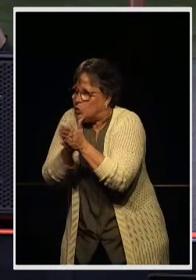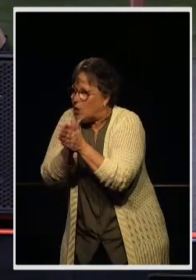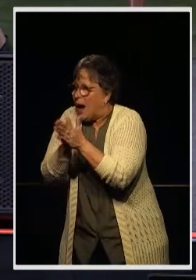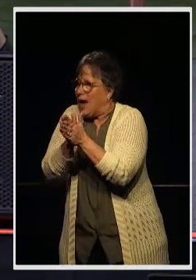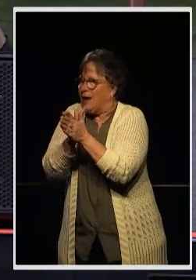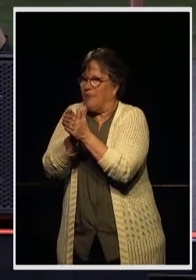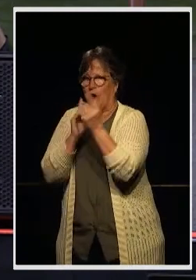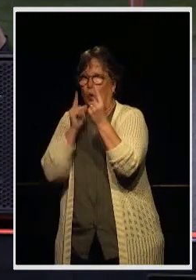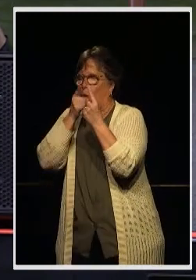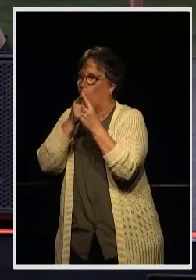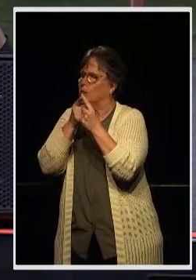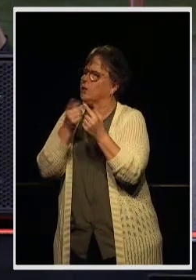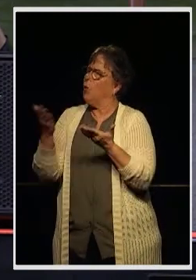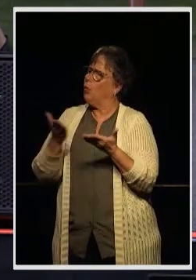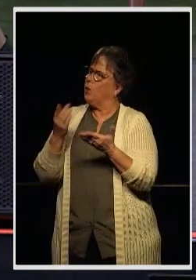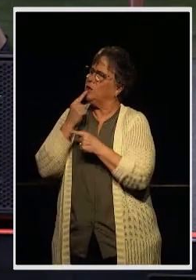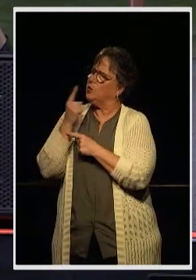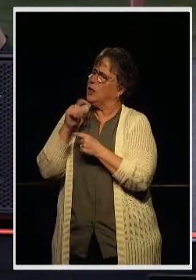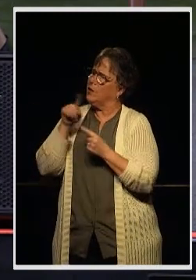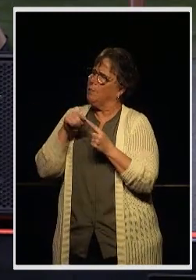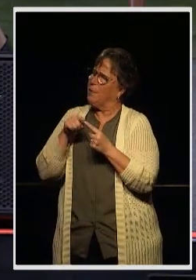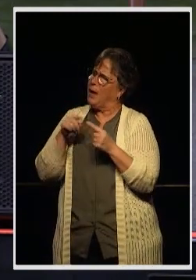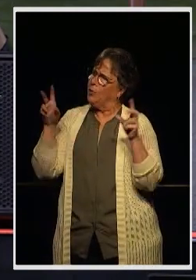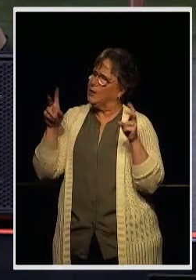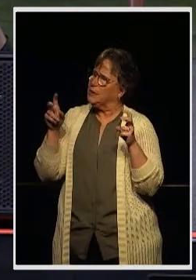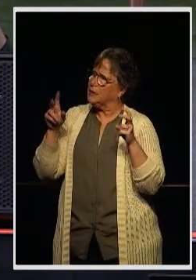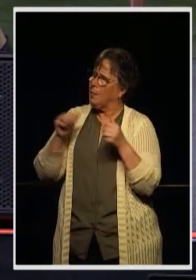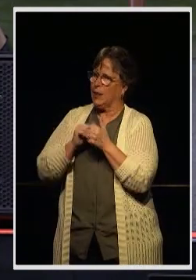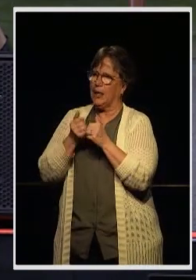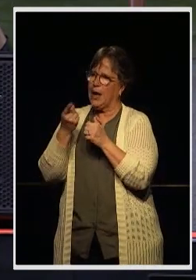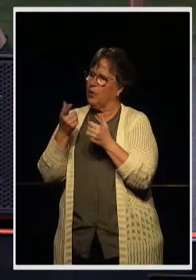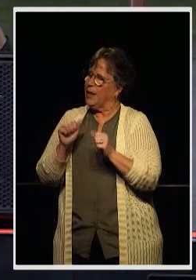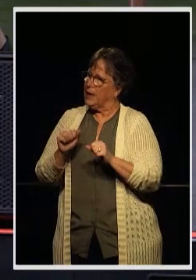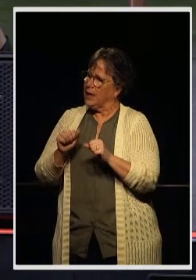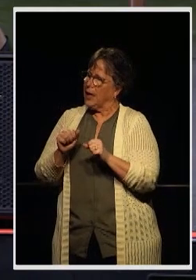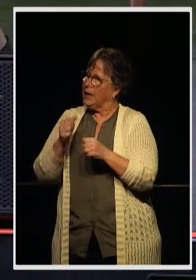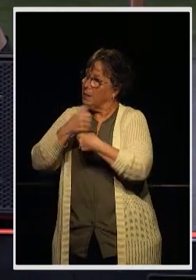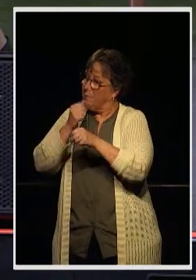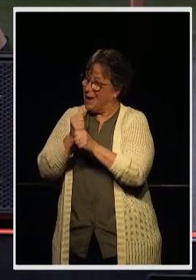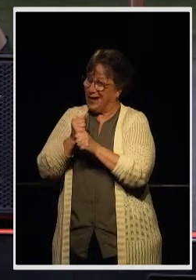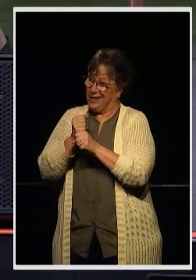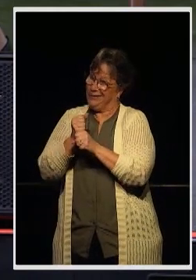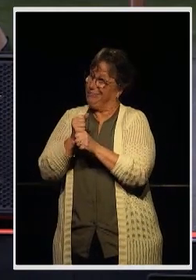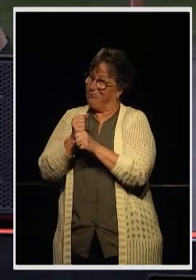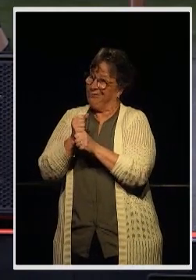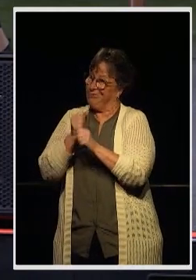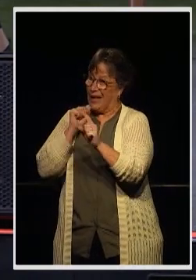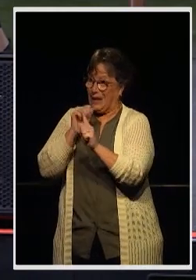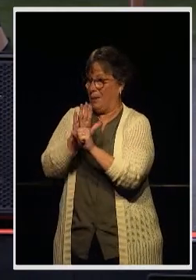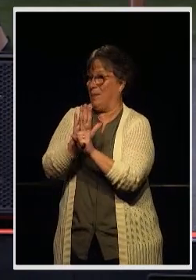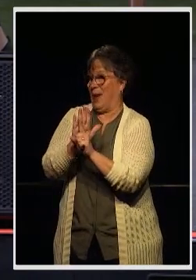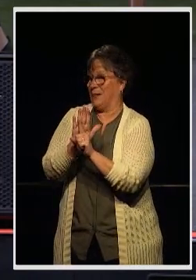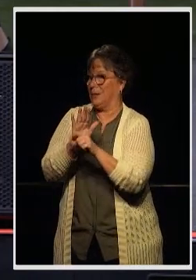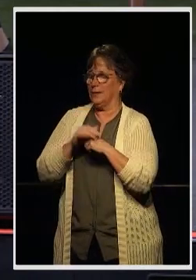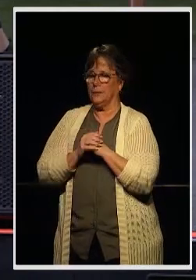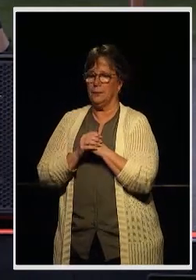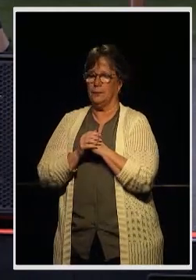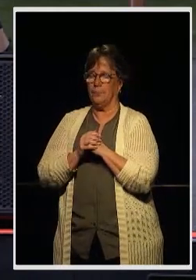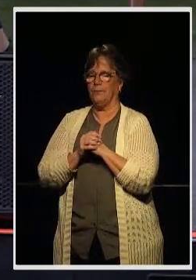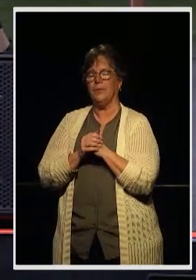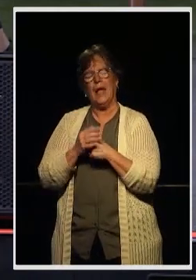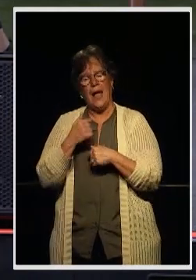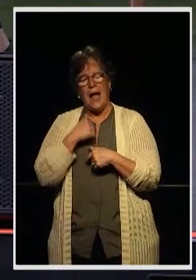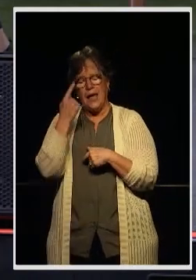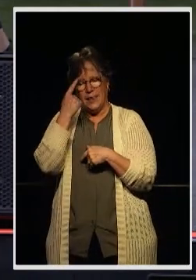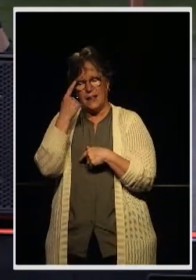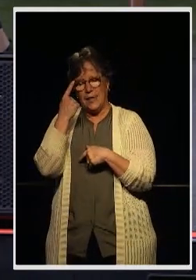them about this topic and how they can actually make a difference? Do you want to start, Britt? So I would